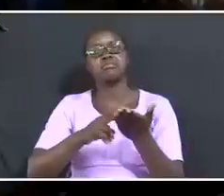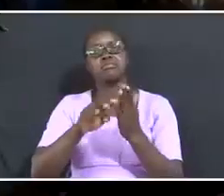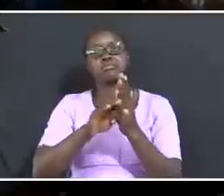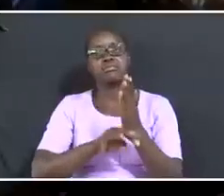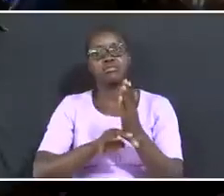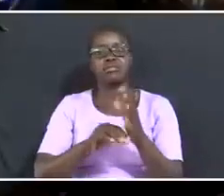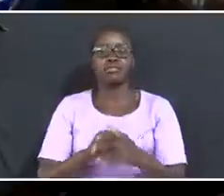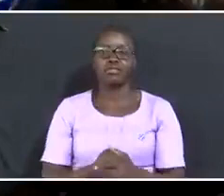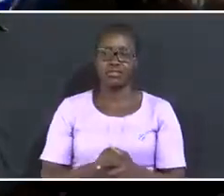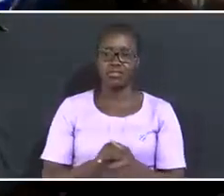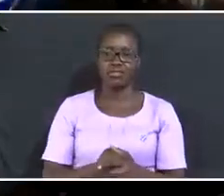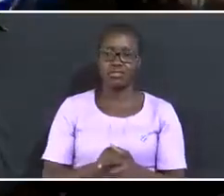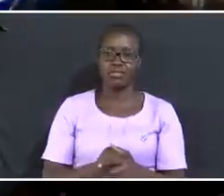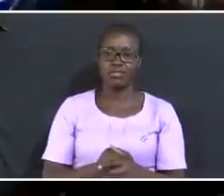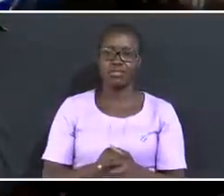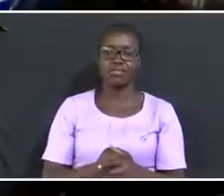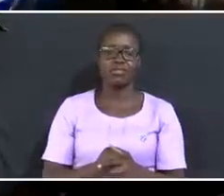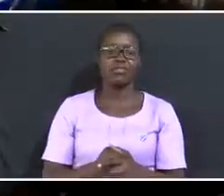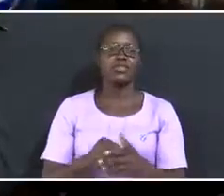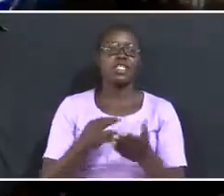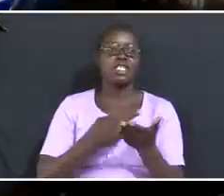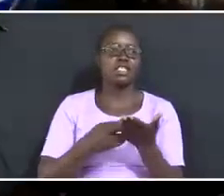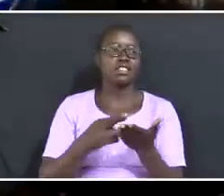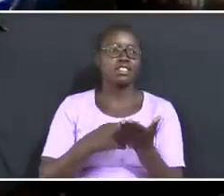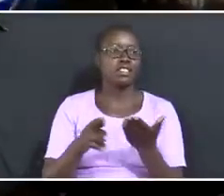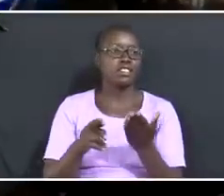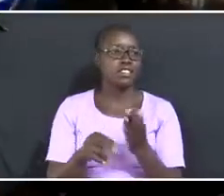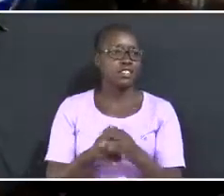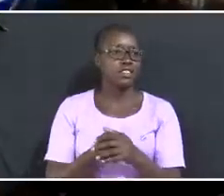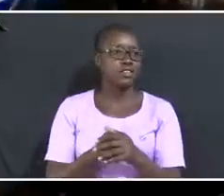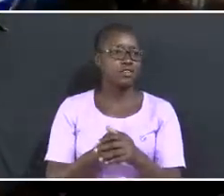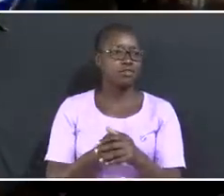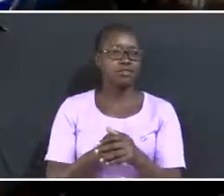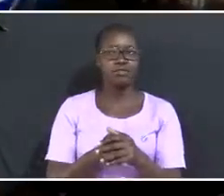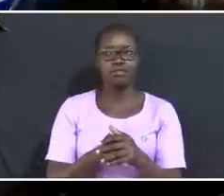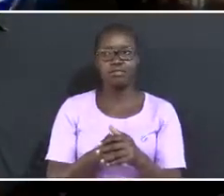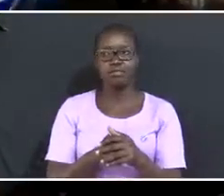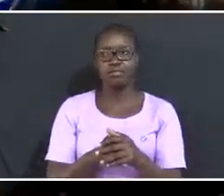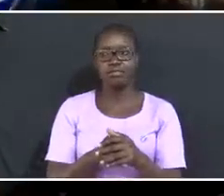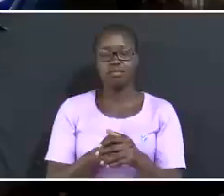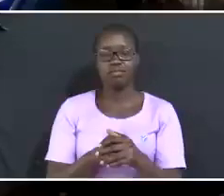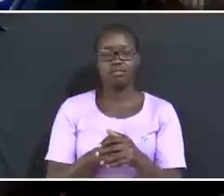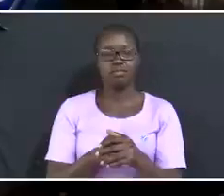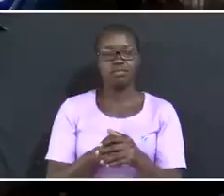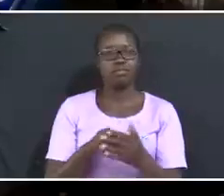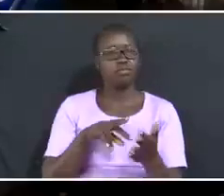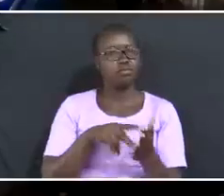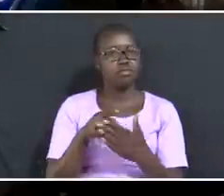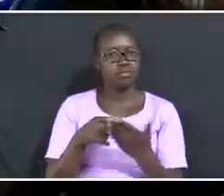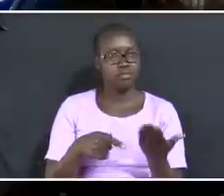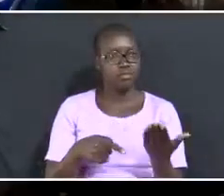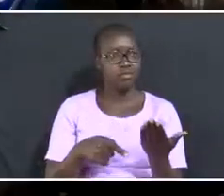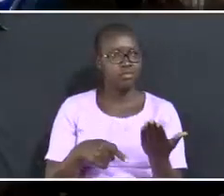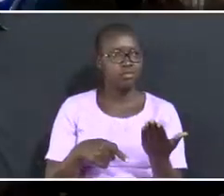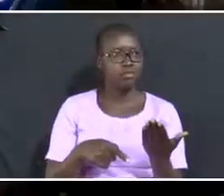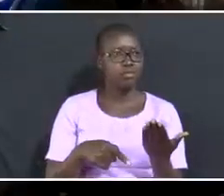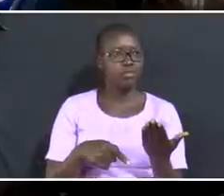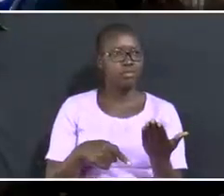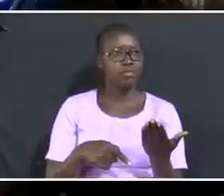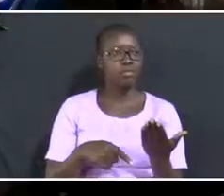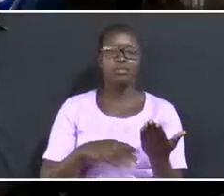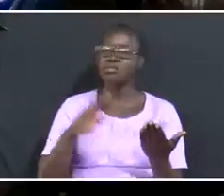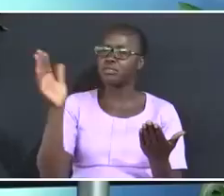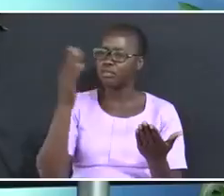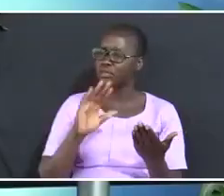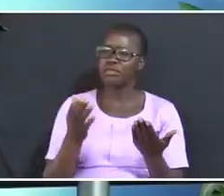became a slave of righteousness. So what is that verse saying? You will never